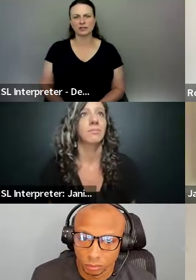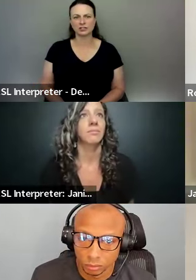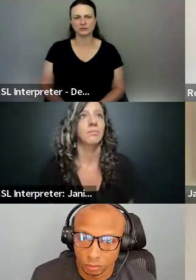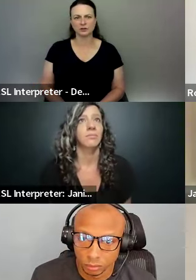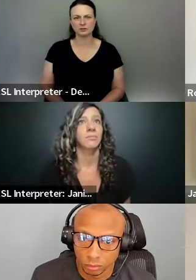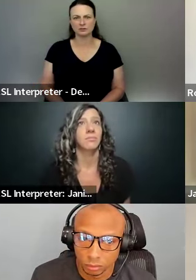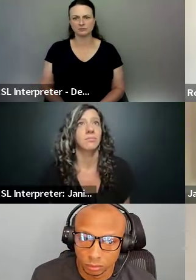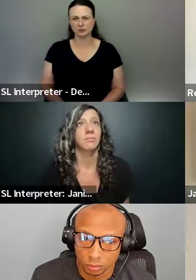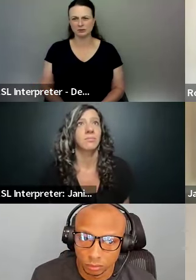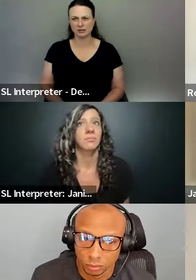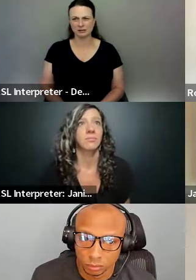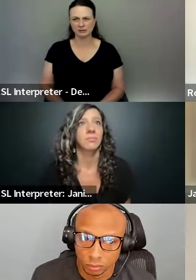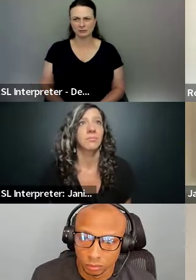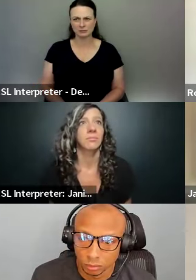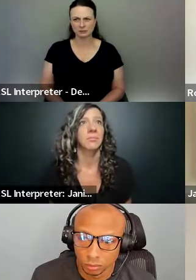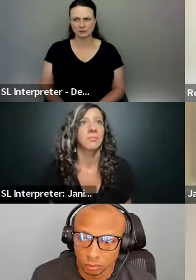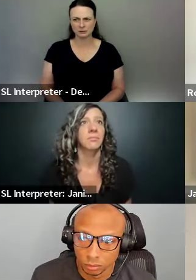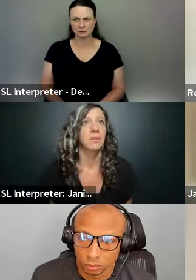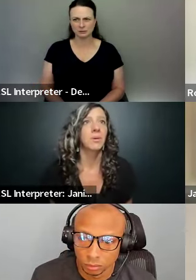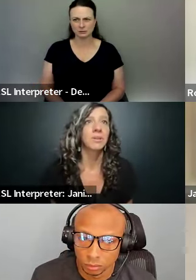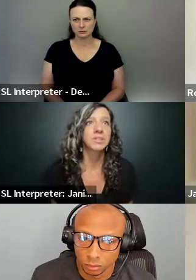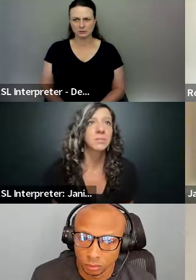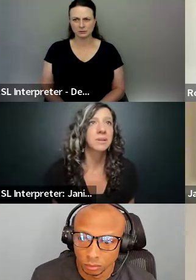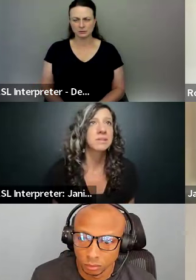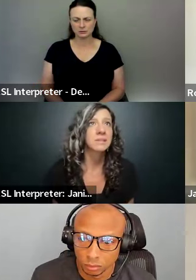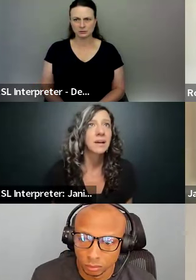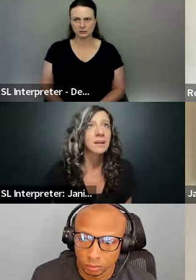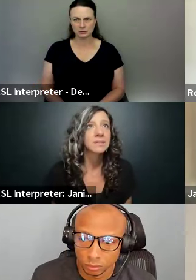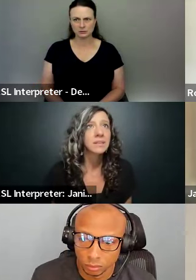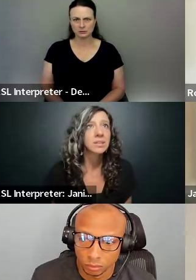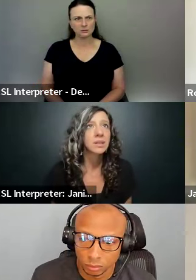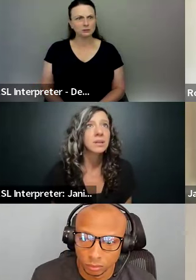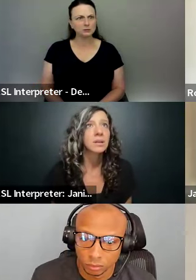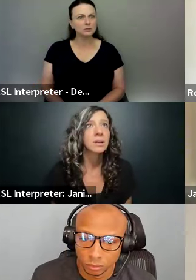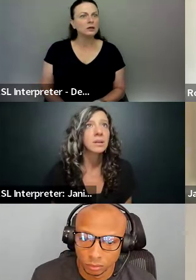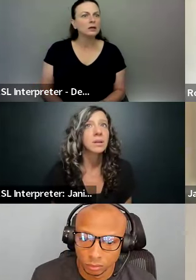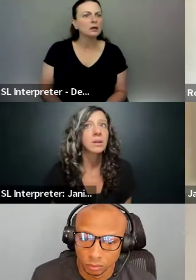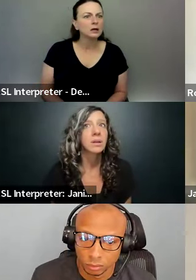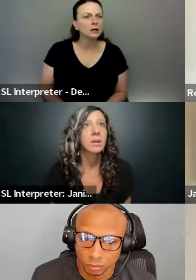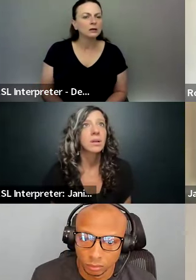I feel like we'll finish it first, don't you think? Well, it really just depends. Anastasia?